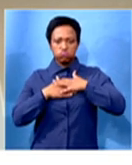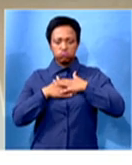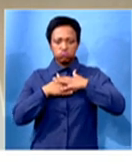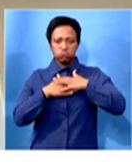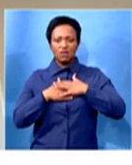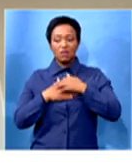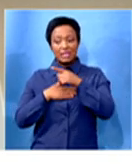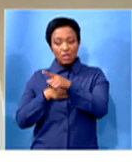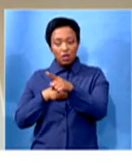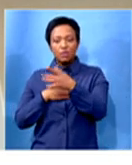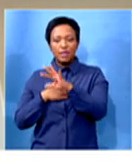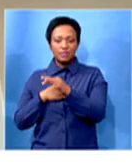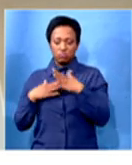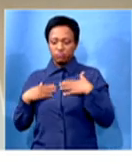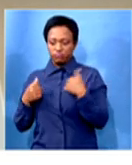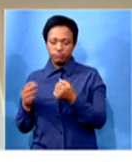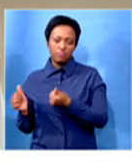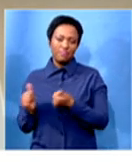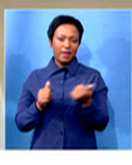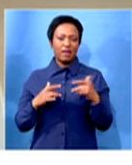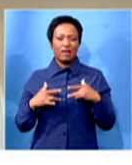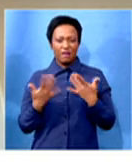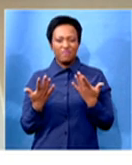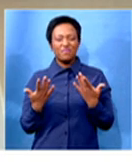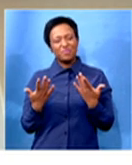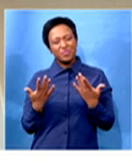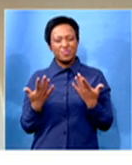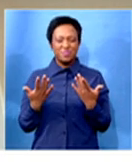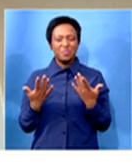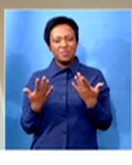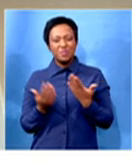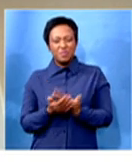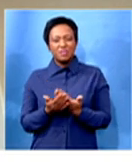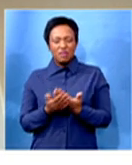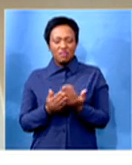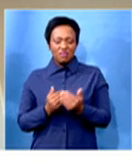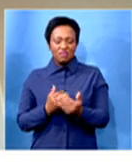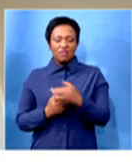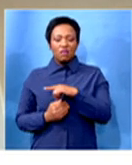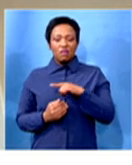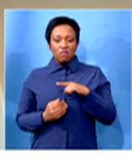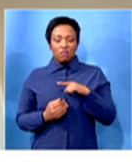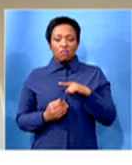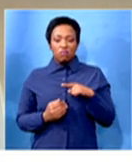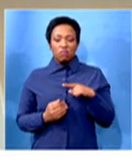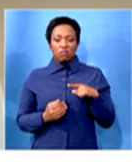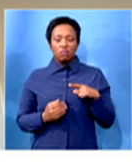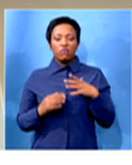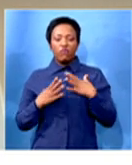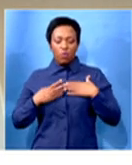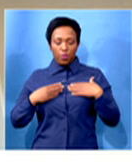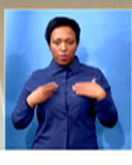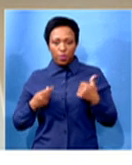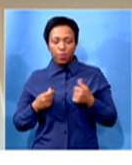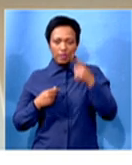lives. And that can be a long and important rehabilitation. So